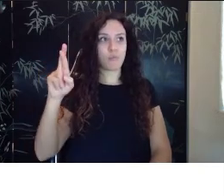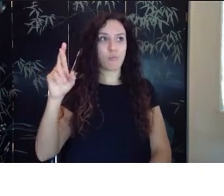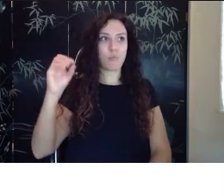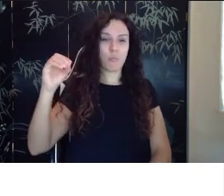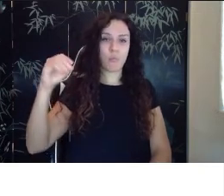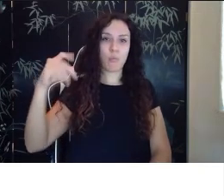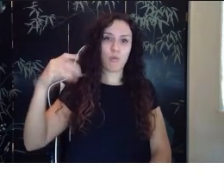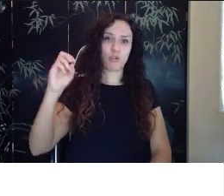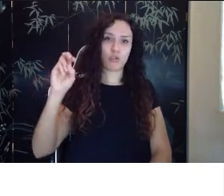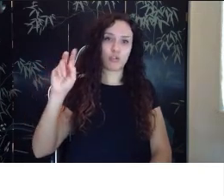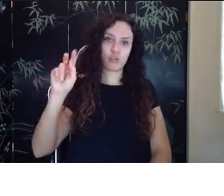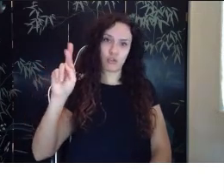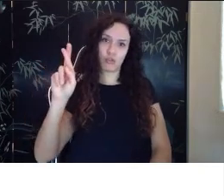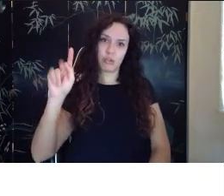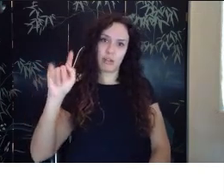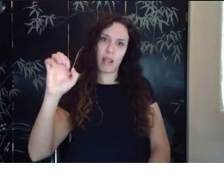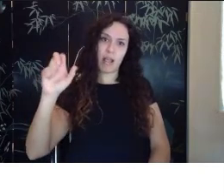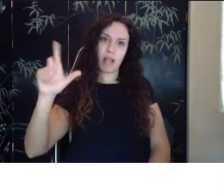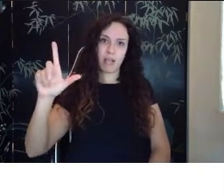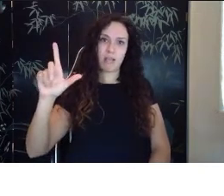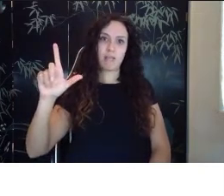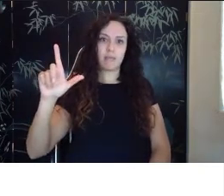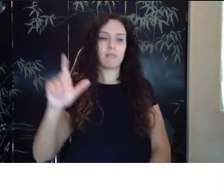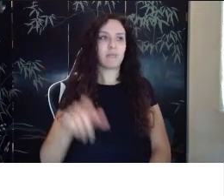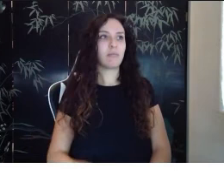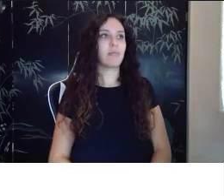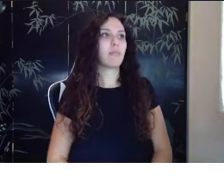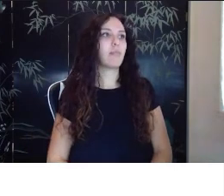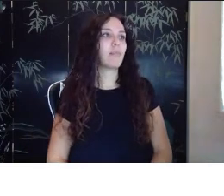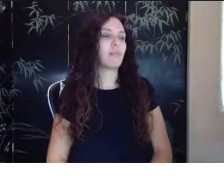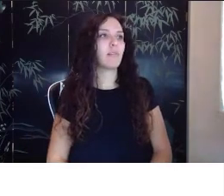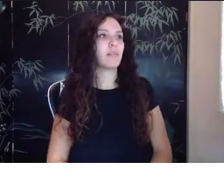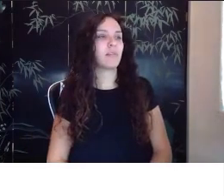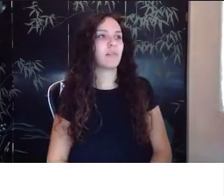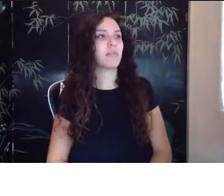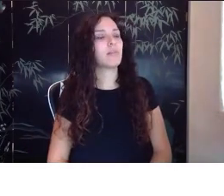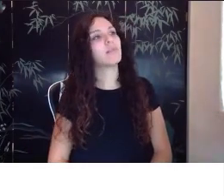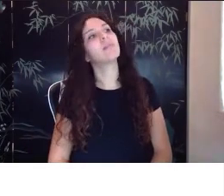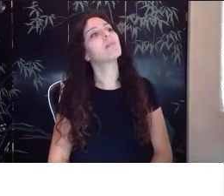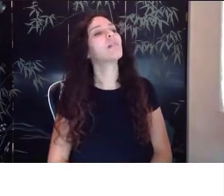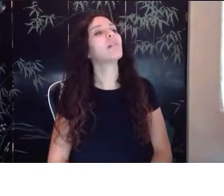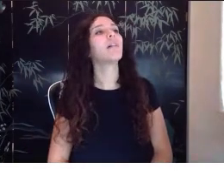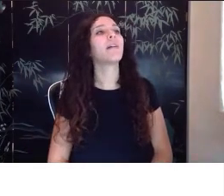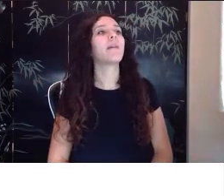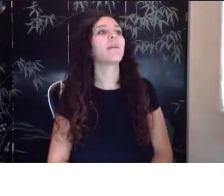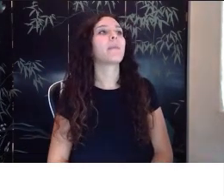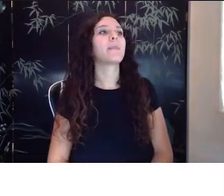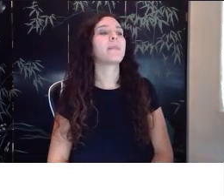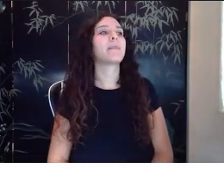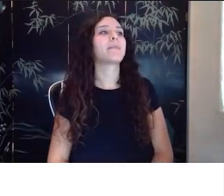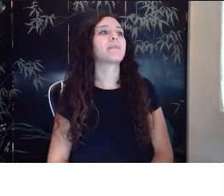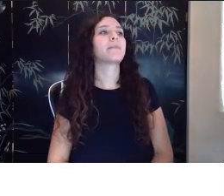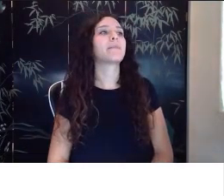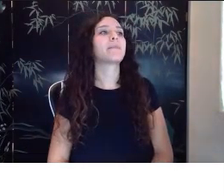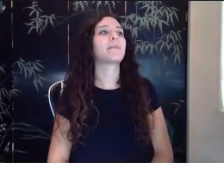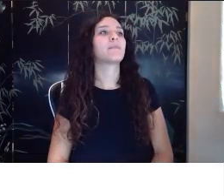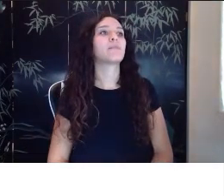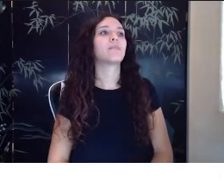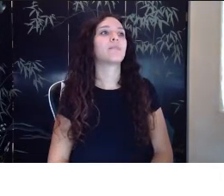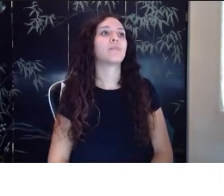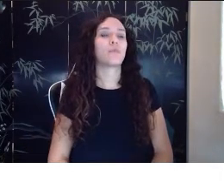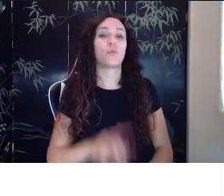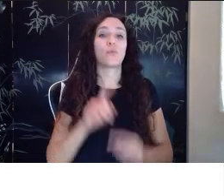over again. It's the same number over and over again. No matter which point you choose to look at, you'll get